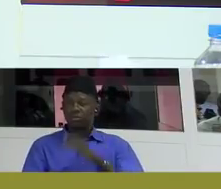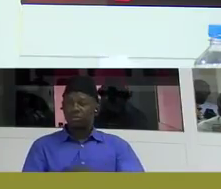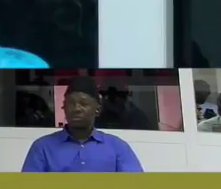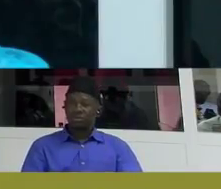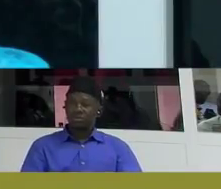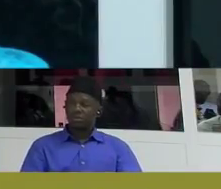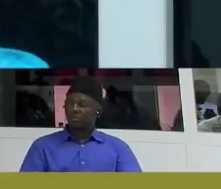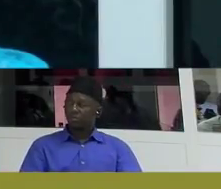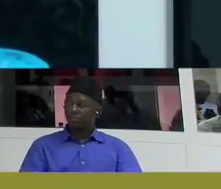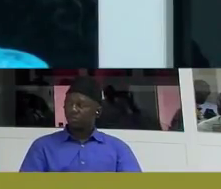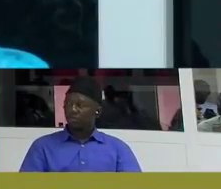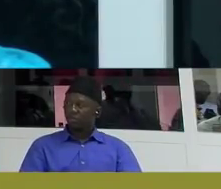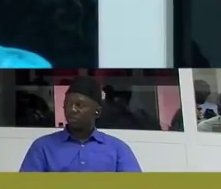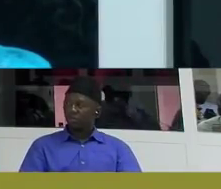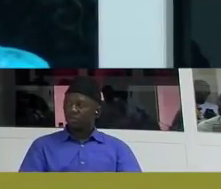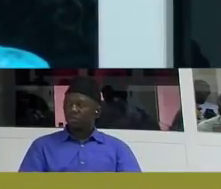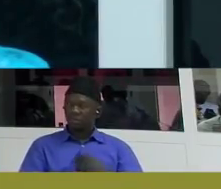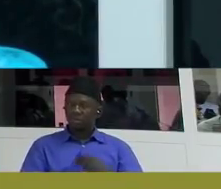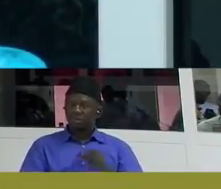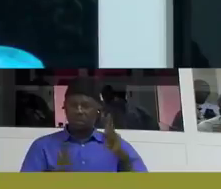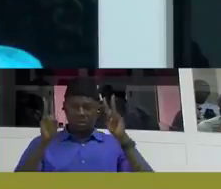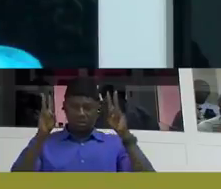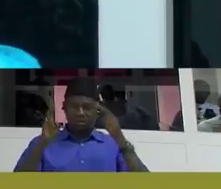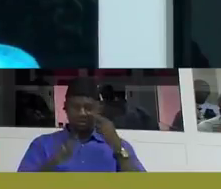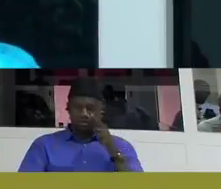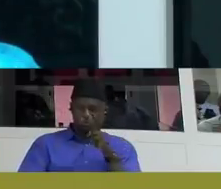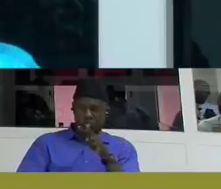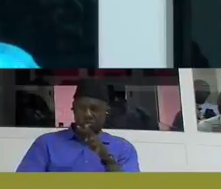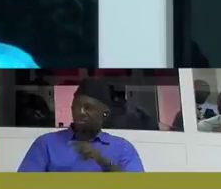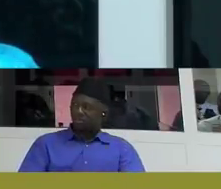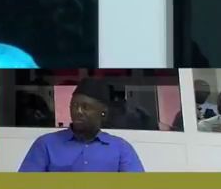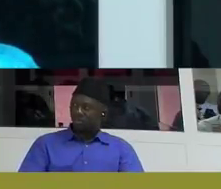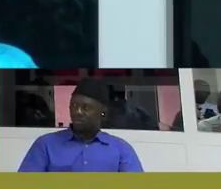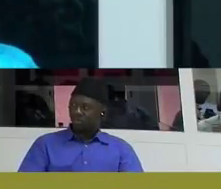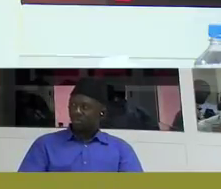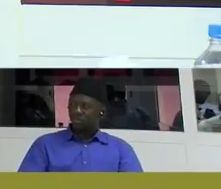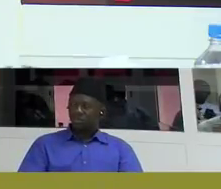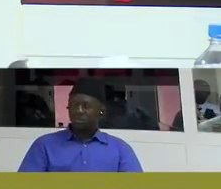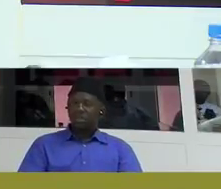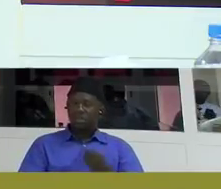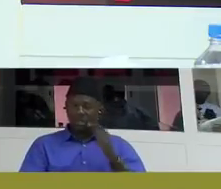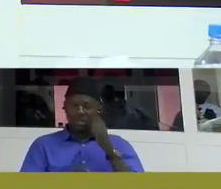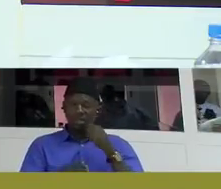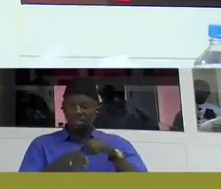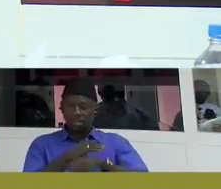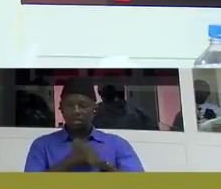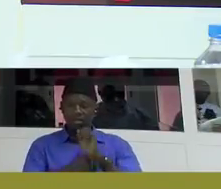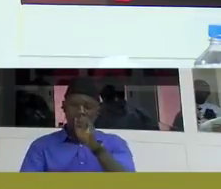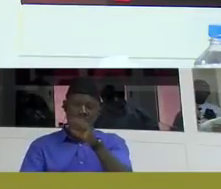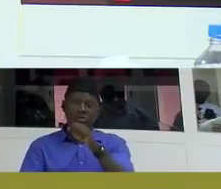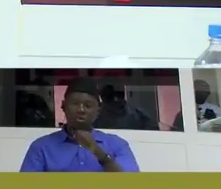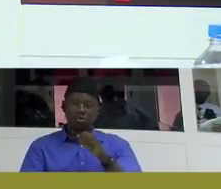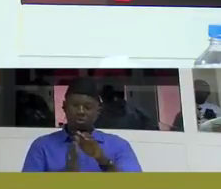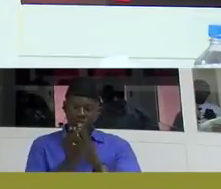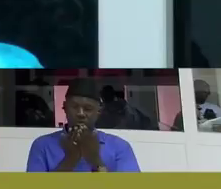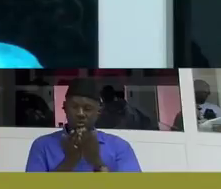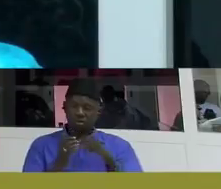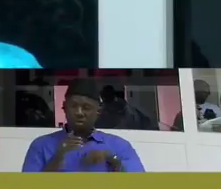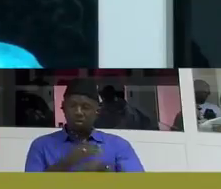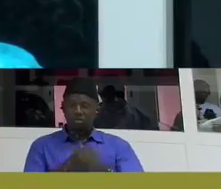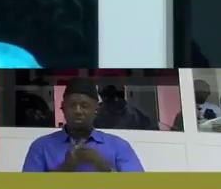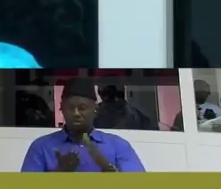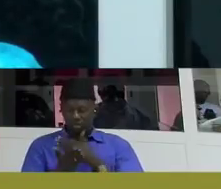And Yahya Jammeh was watching. In your book, in page 52, you indicated, you made a note that, in fact,